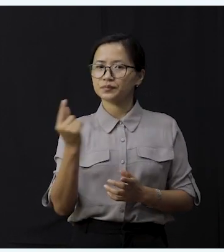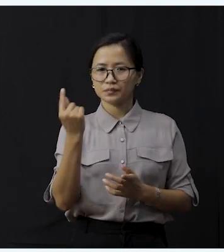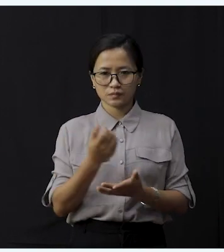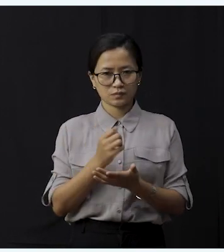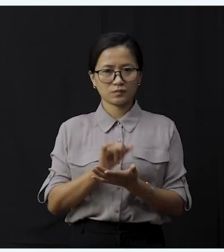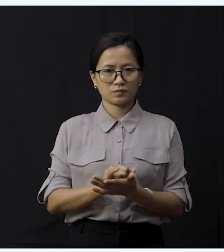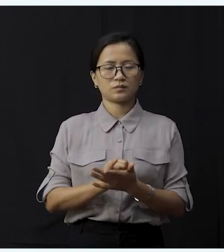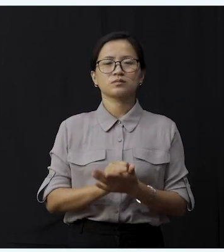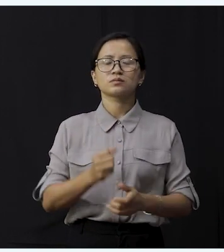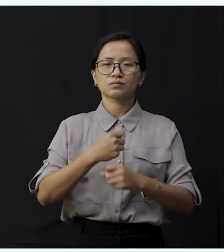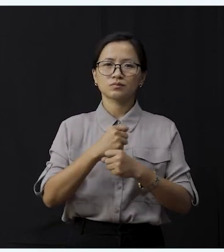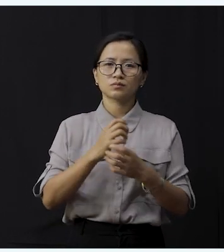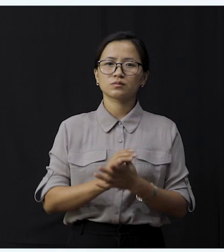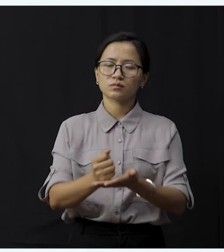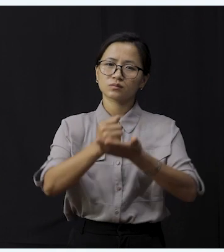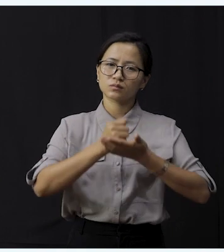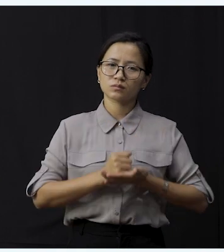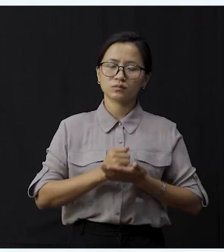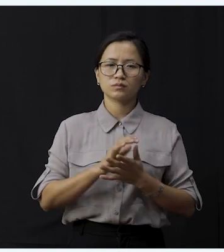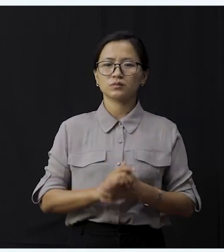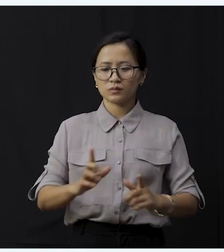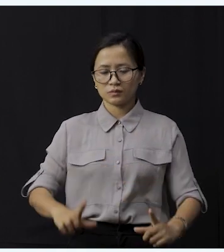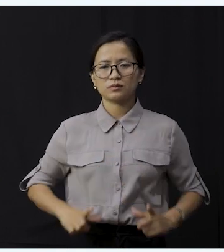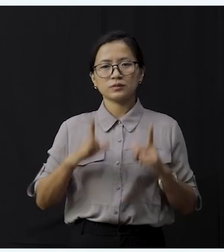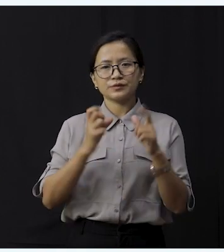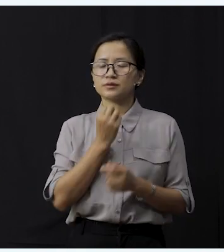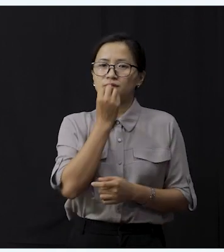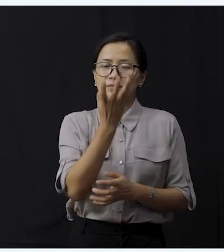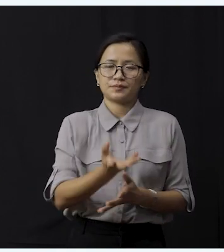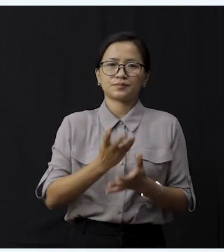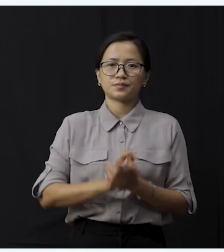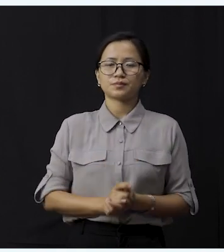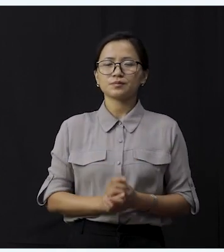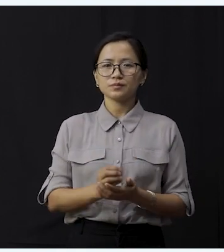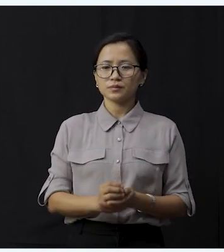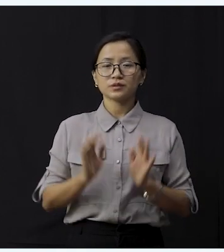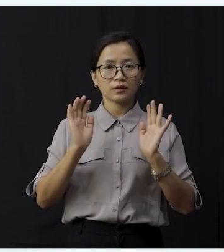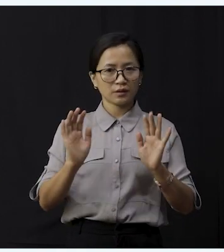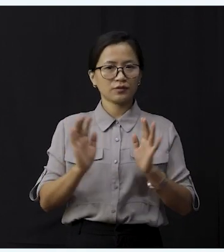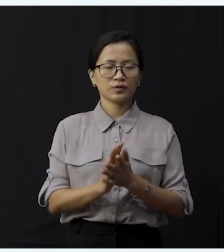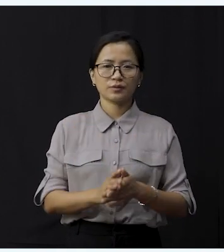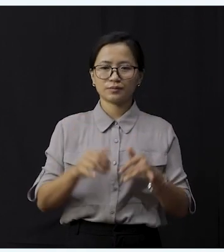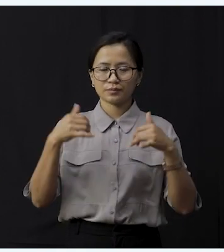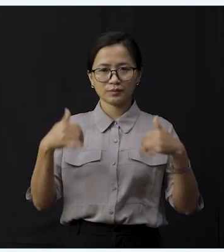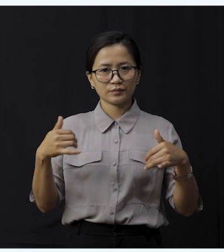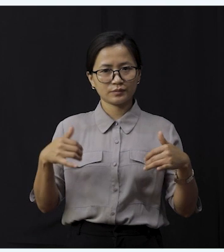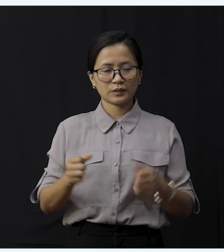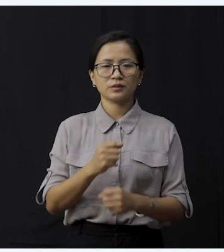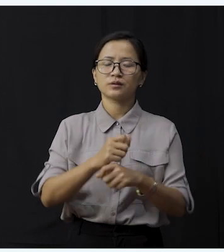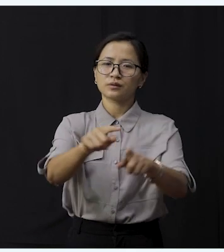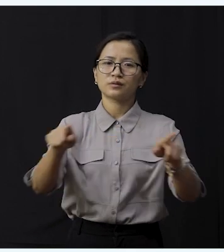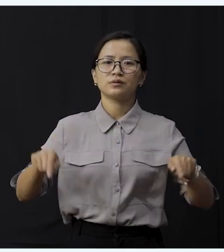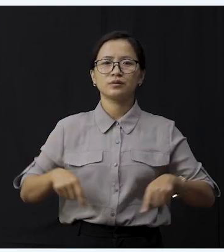utilize that, and it help us to make our life very easy, because by having a playground it makes us easy